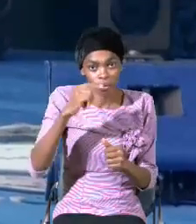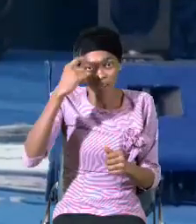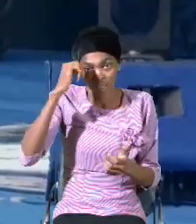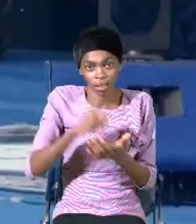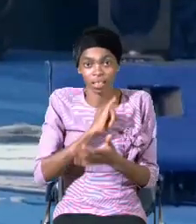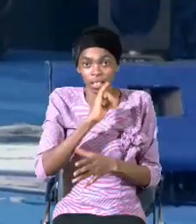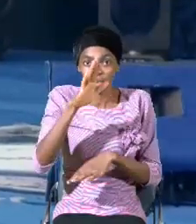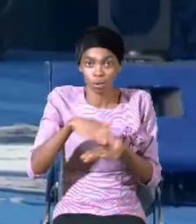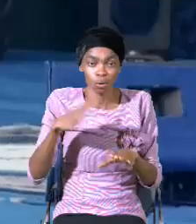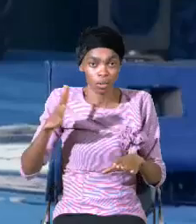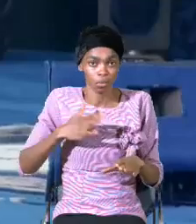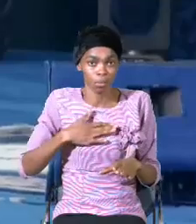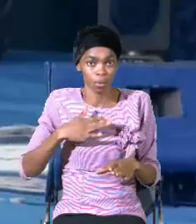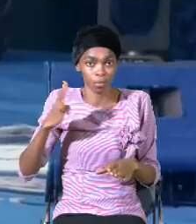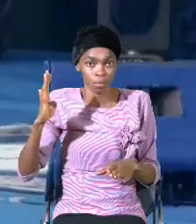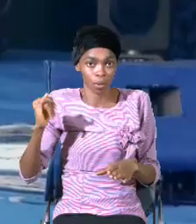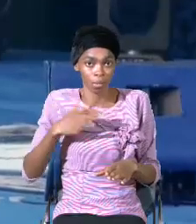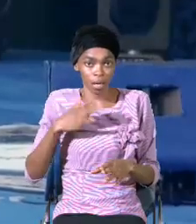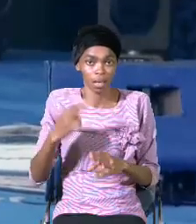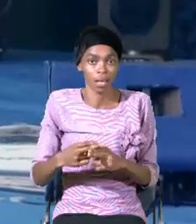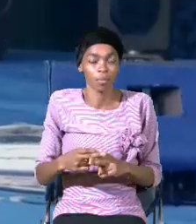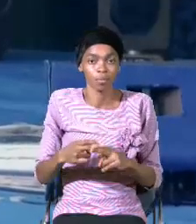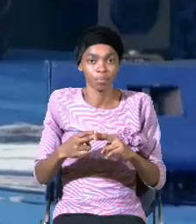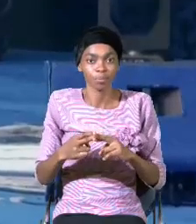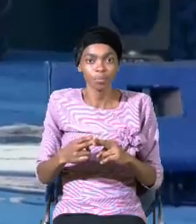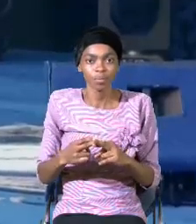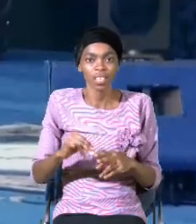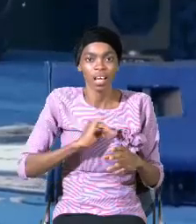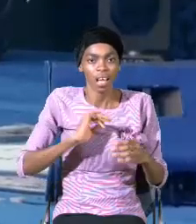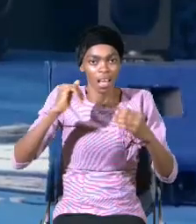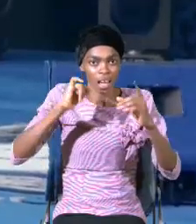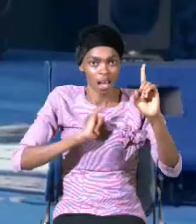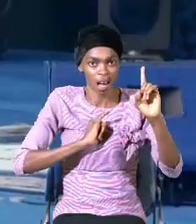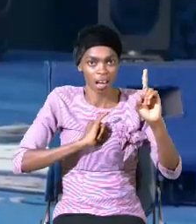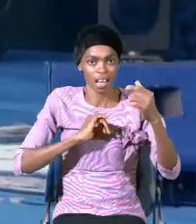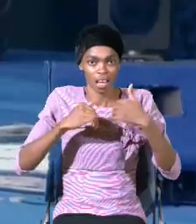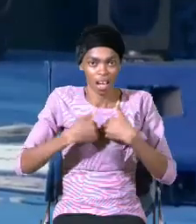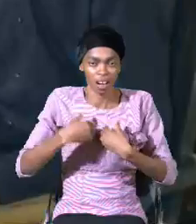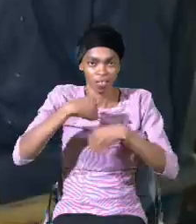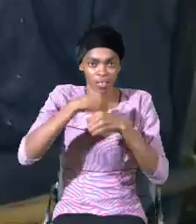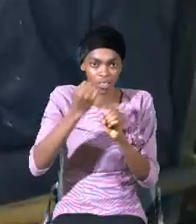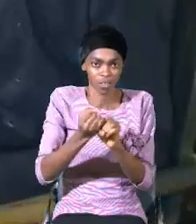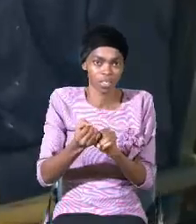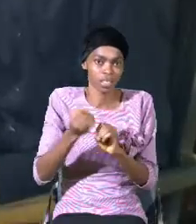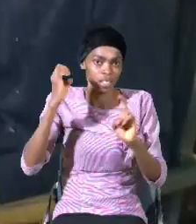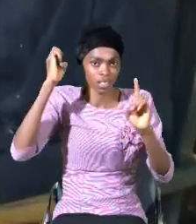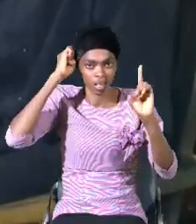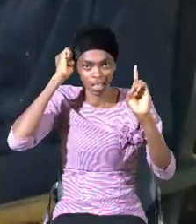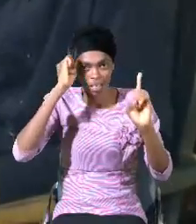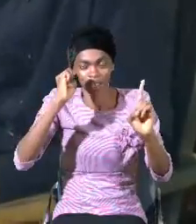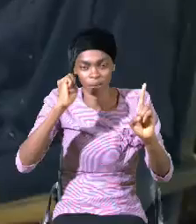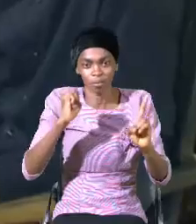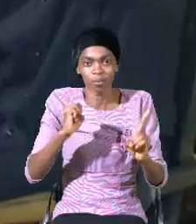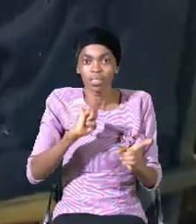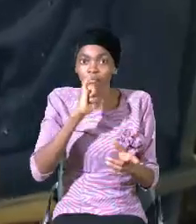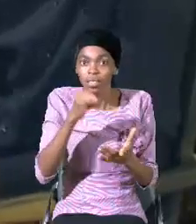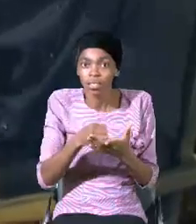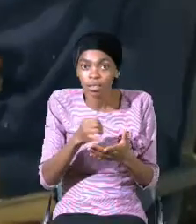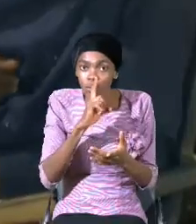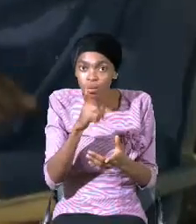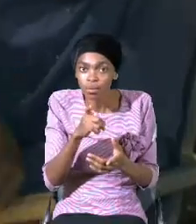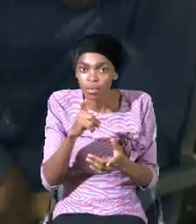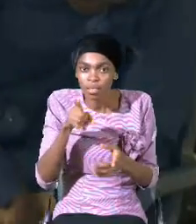have created him. Do you accept that? Yes. Is that true? Yes. Did he create you?